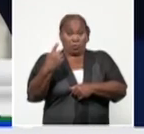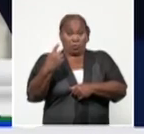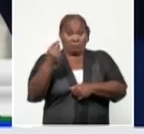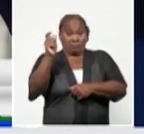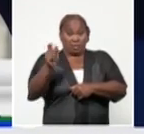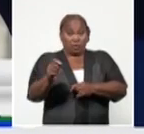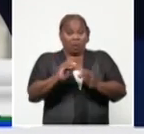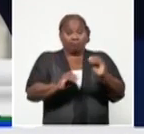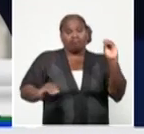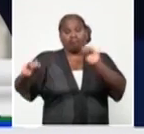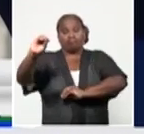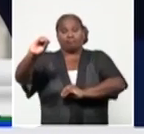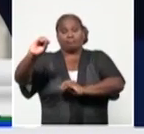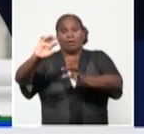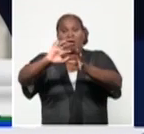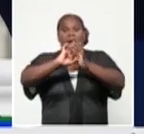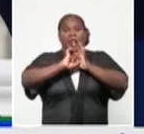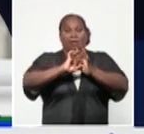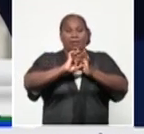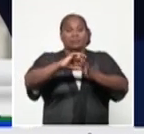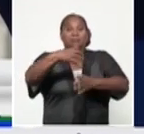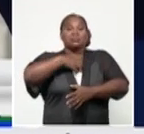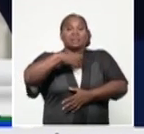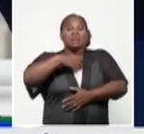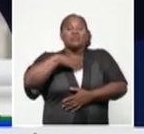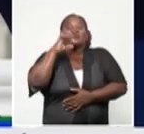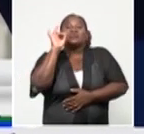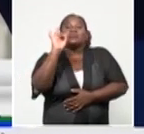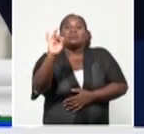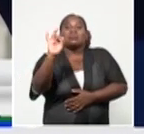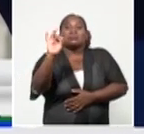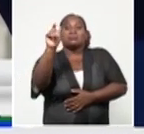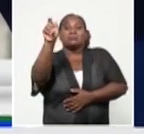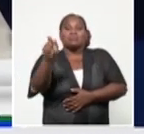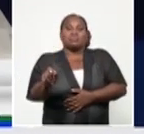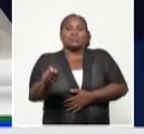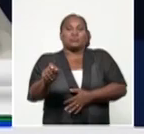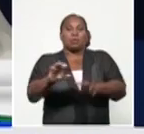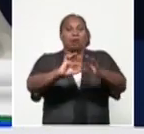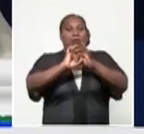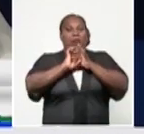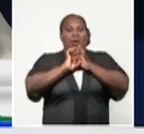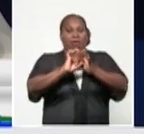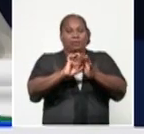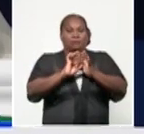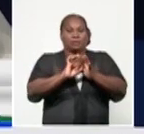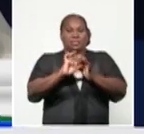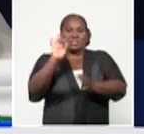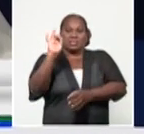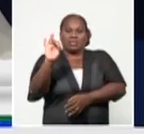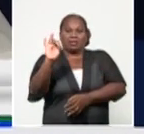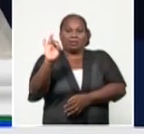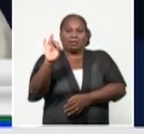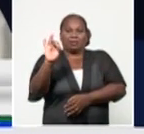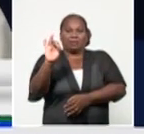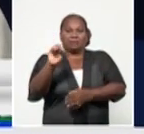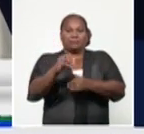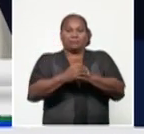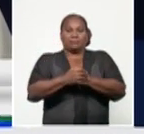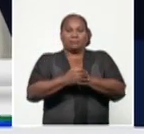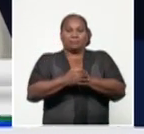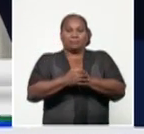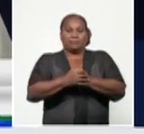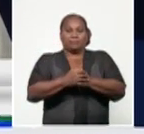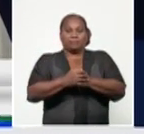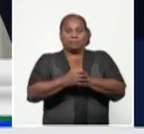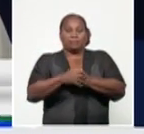was reported as serious, bringing the total to 7. This is the situation in Cuba. I don't think there is